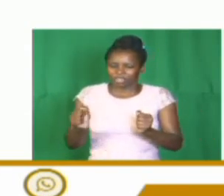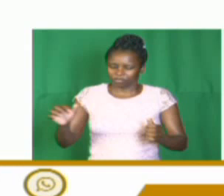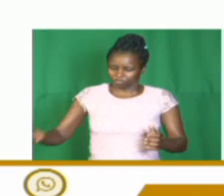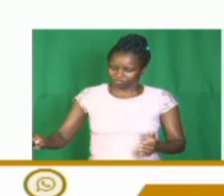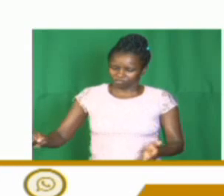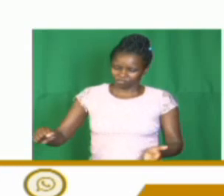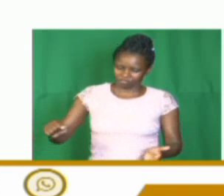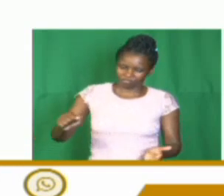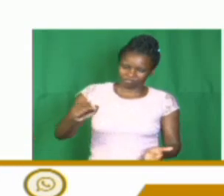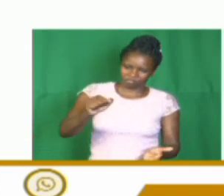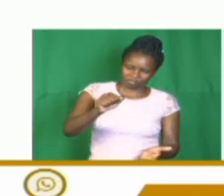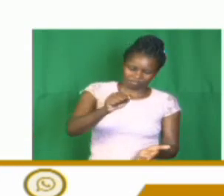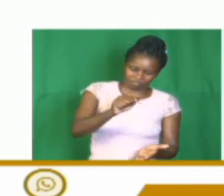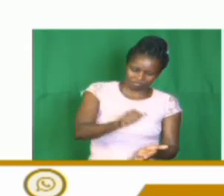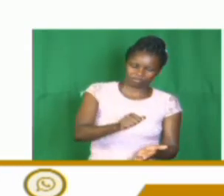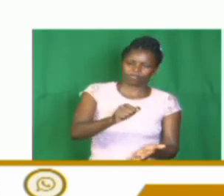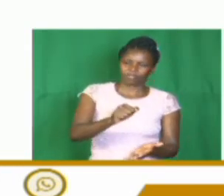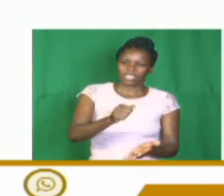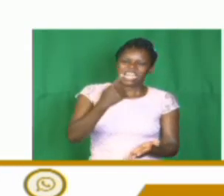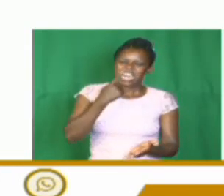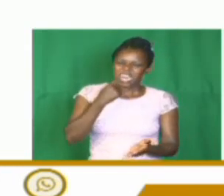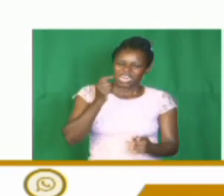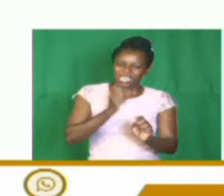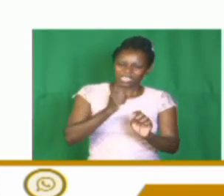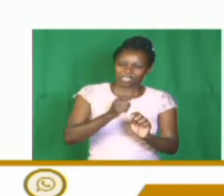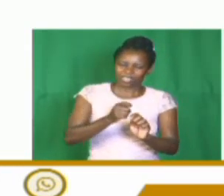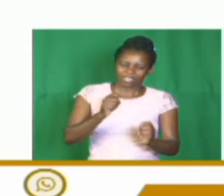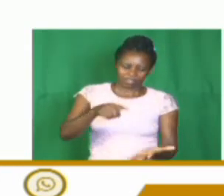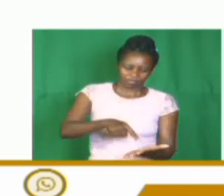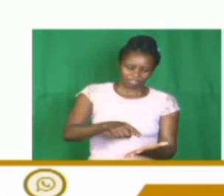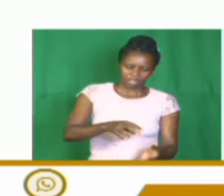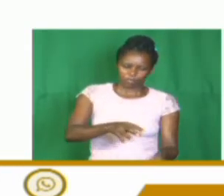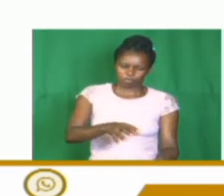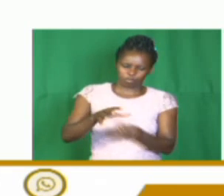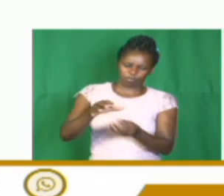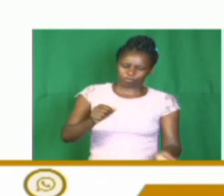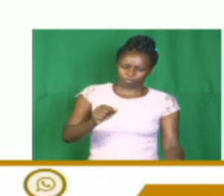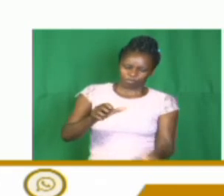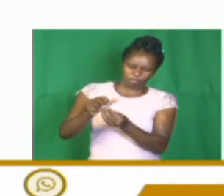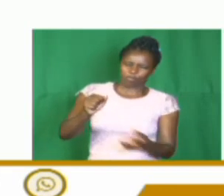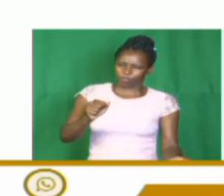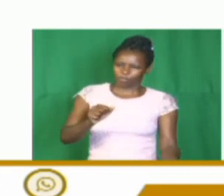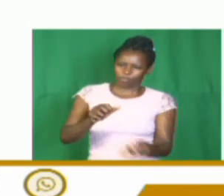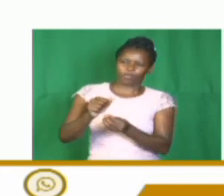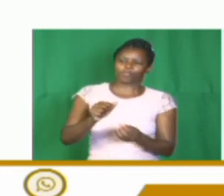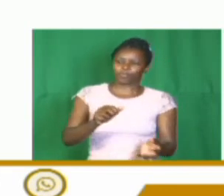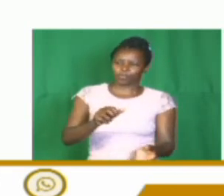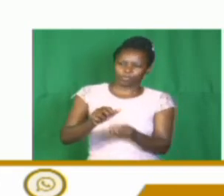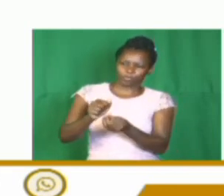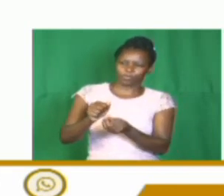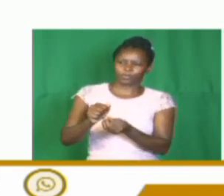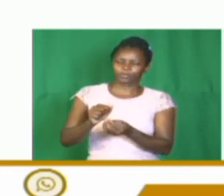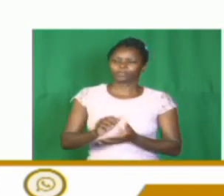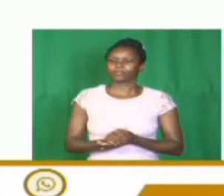mixture, dear Lena, the nails are attracted. As you can see here, the nails are